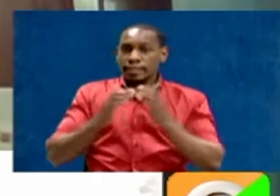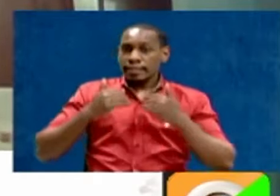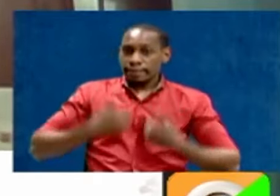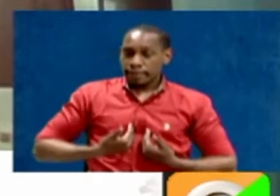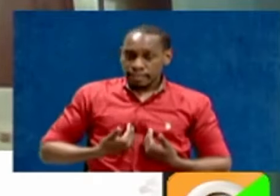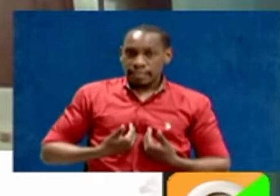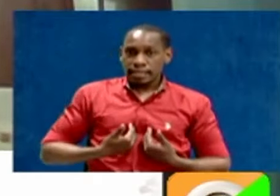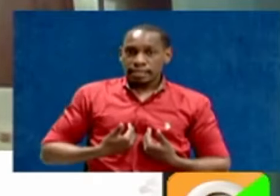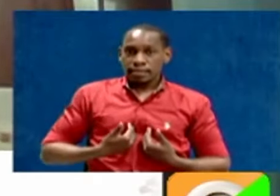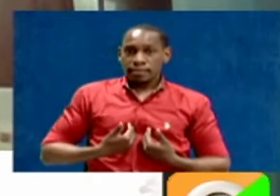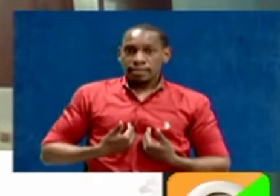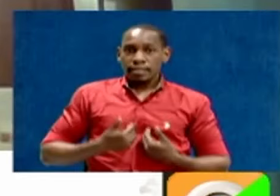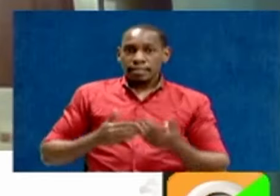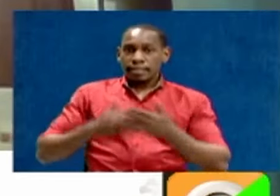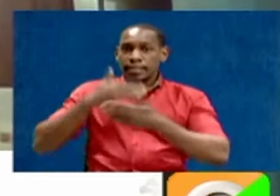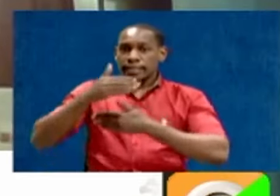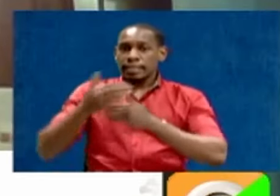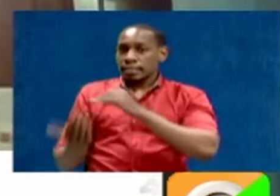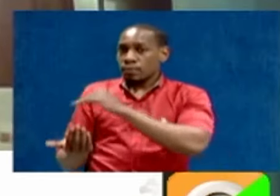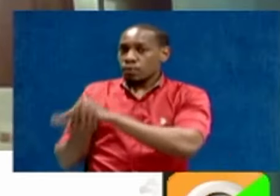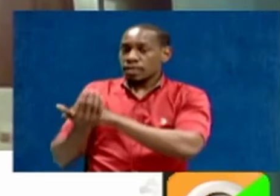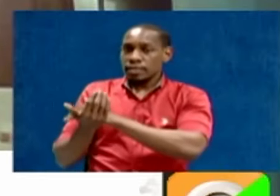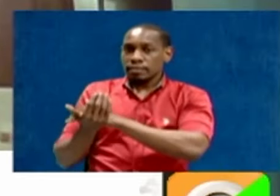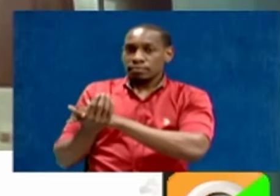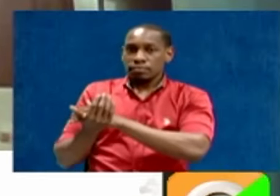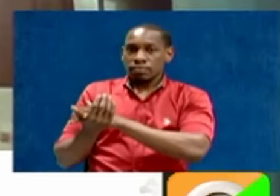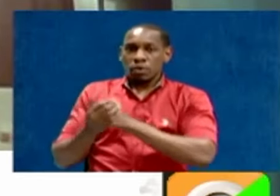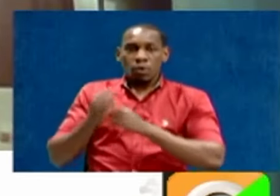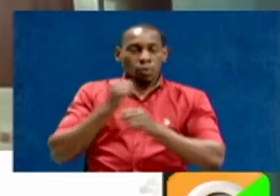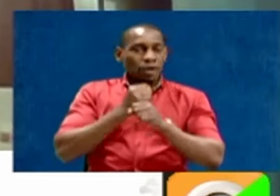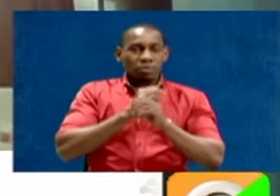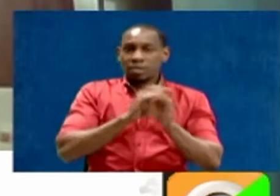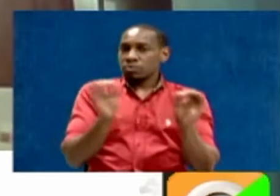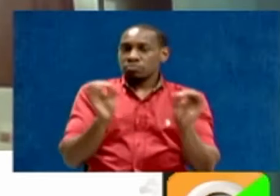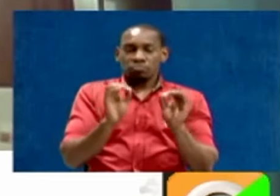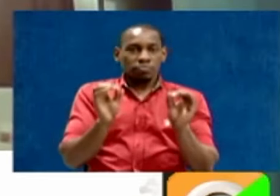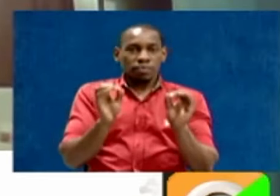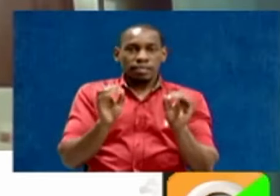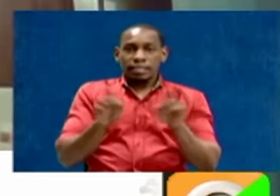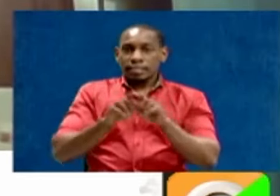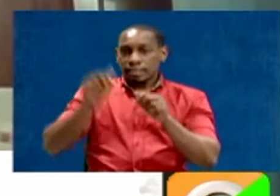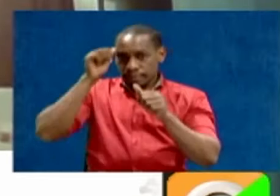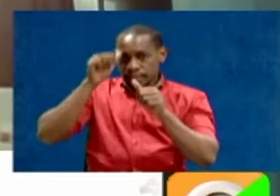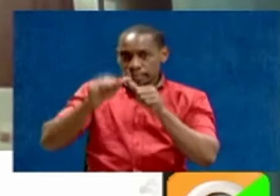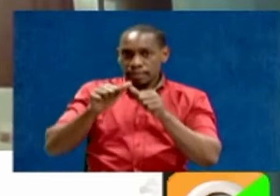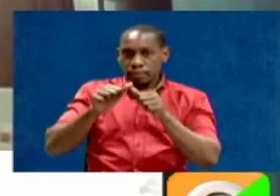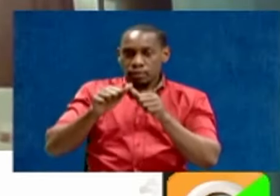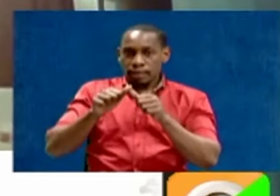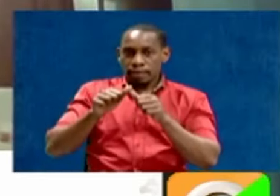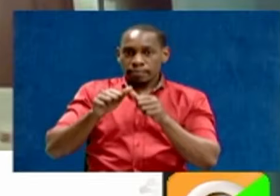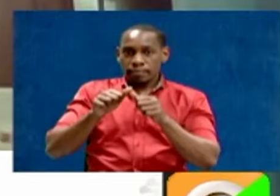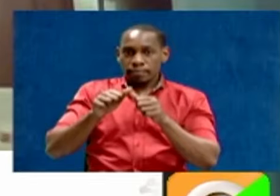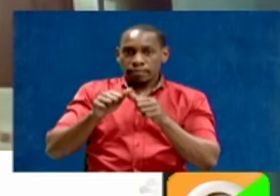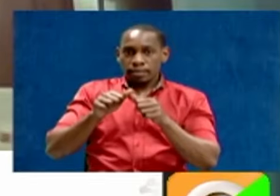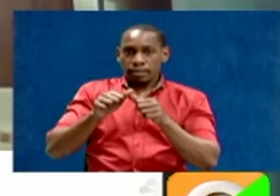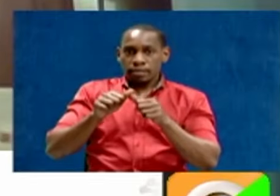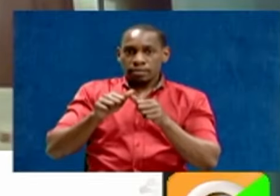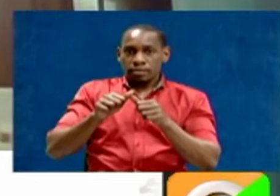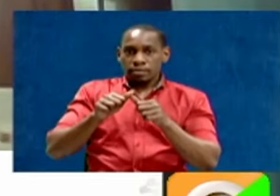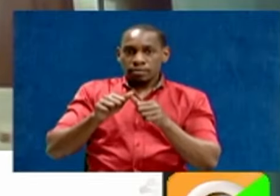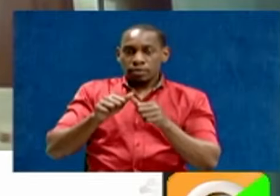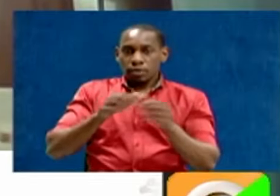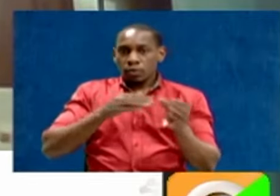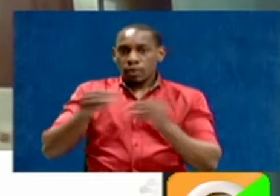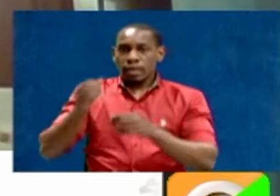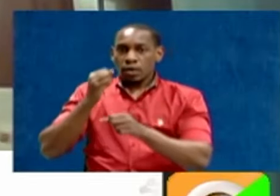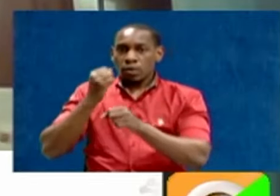slept it off, and the next morning I was not functional at all. I remember dialing into a work-related